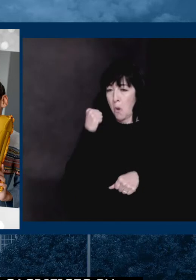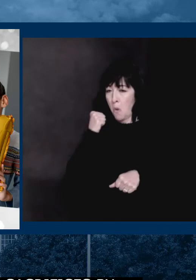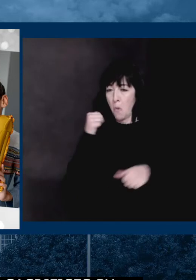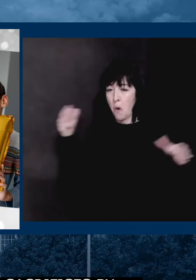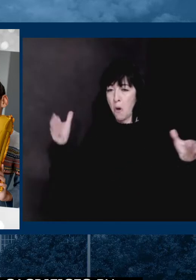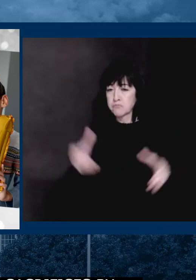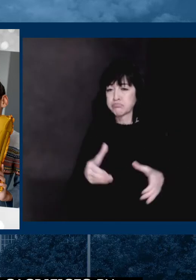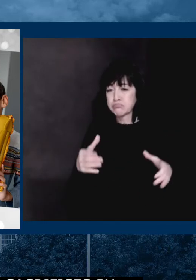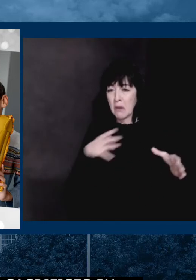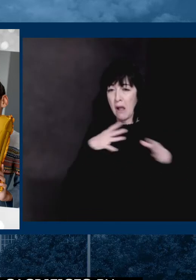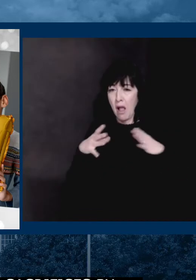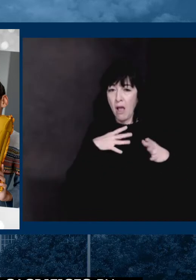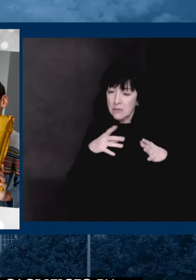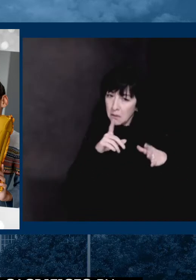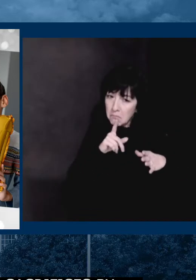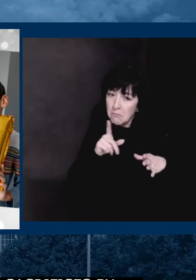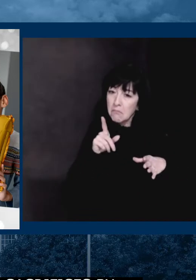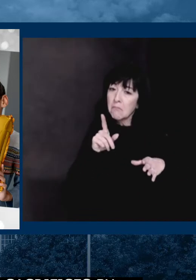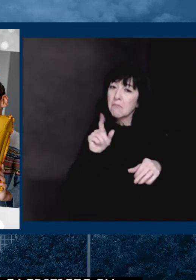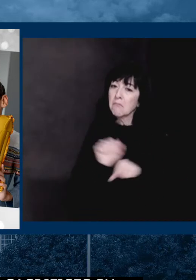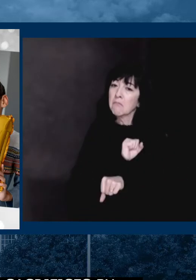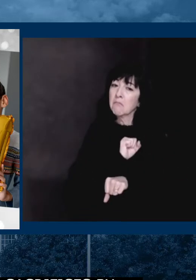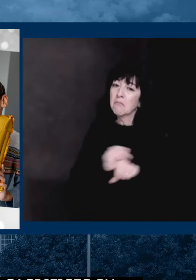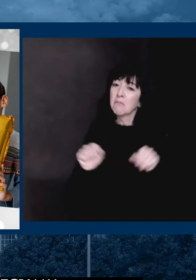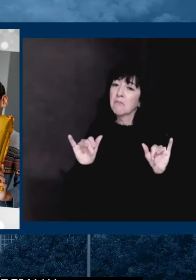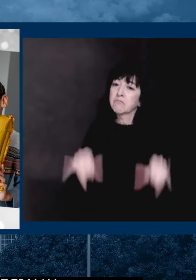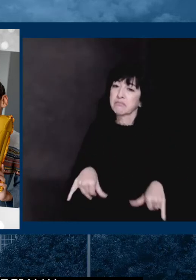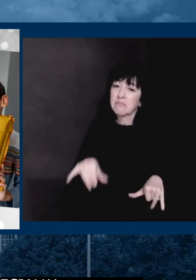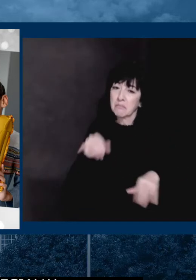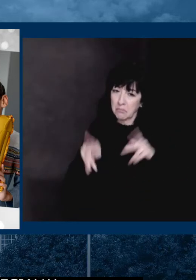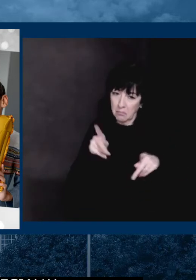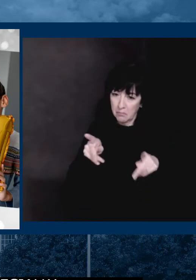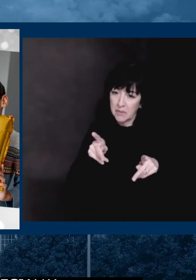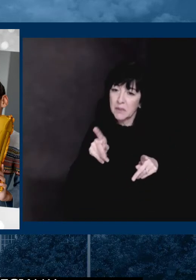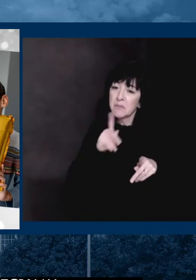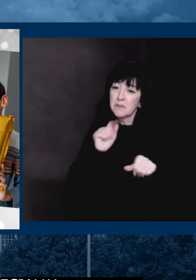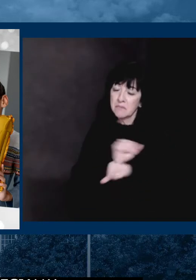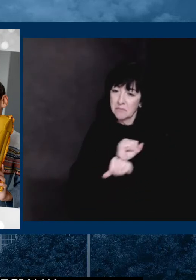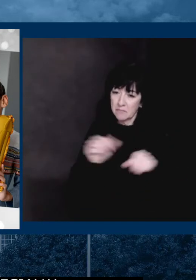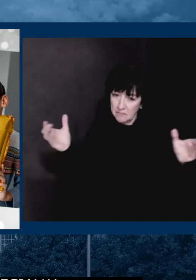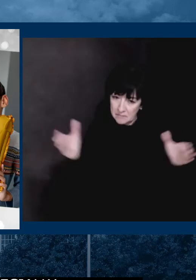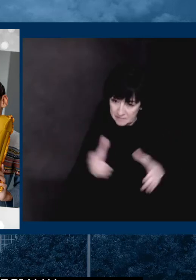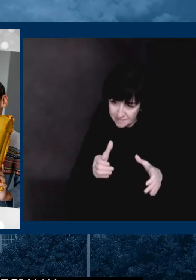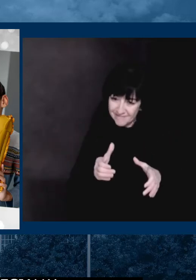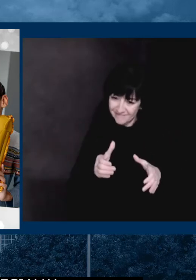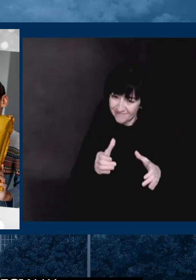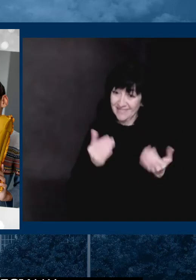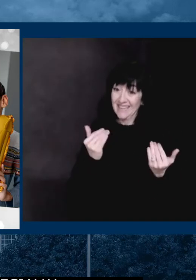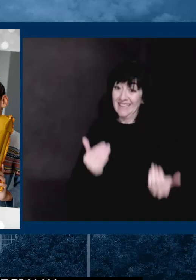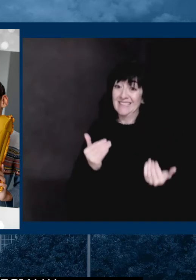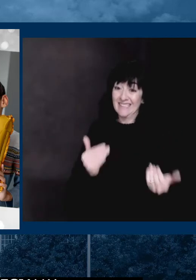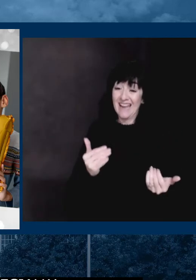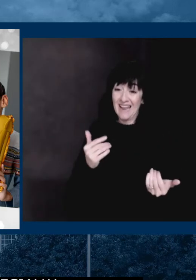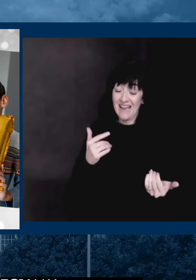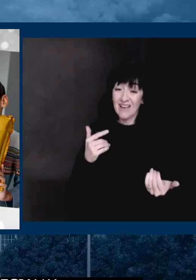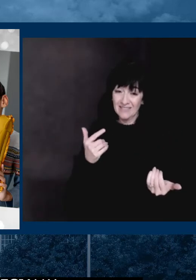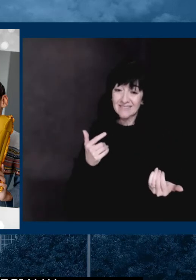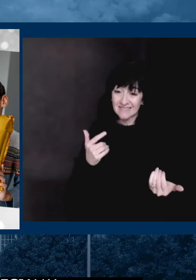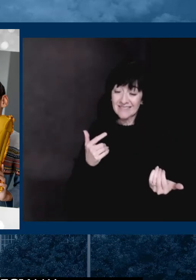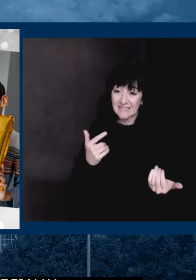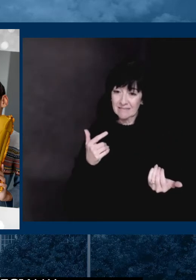Eve tends to be a time where people get together. New Year's Day, lots of people come together and watch